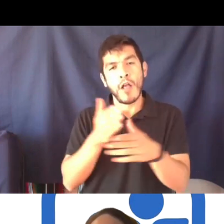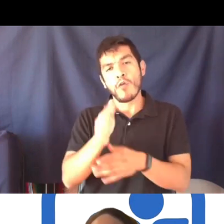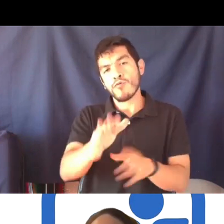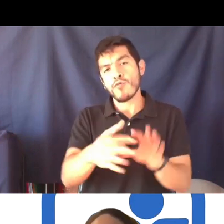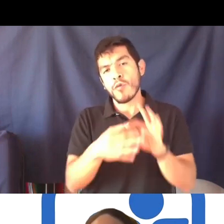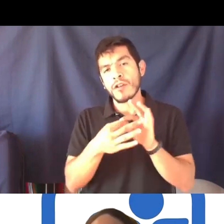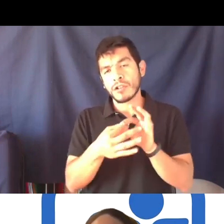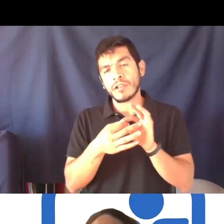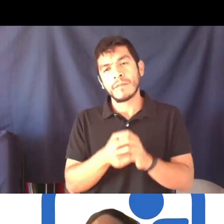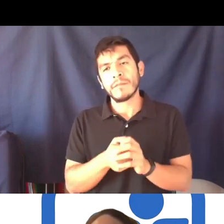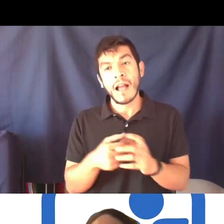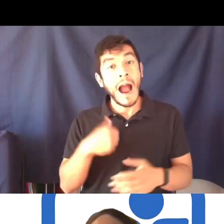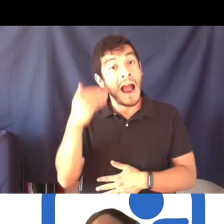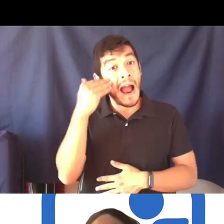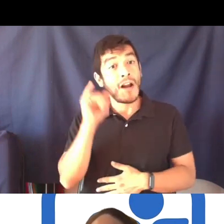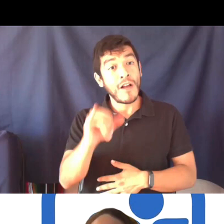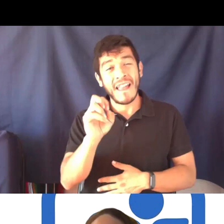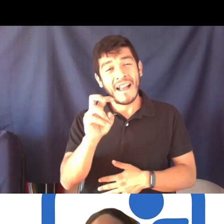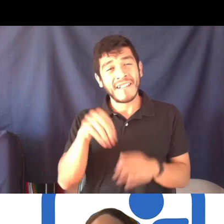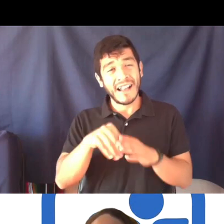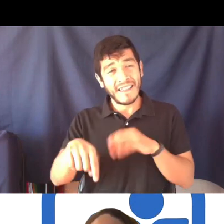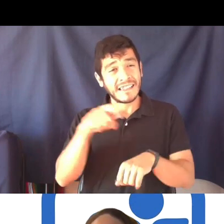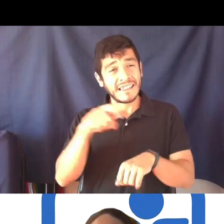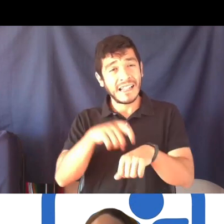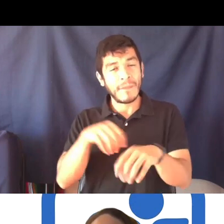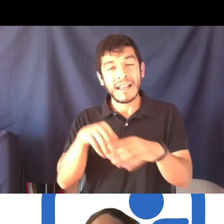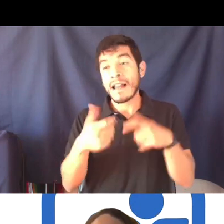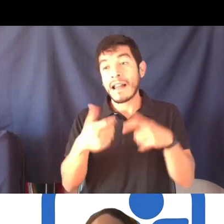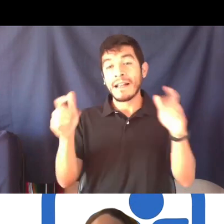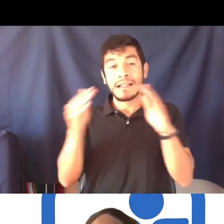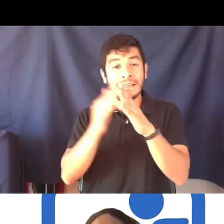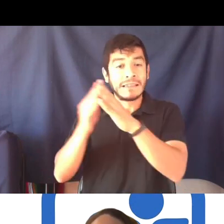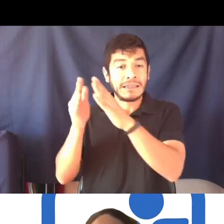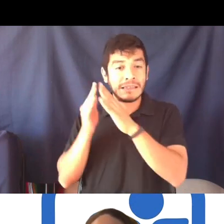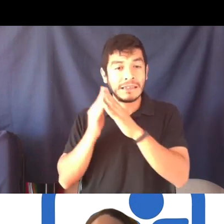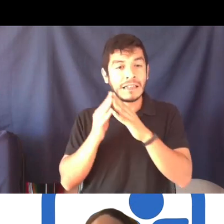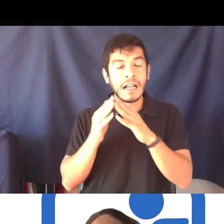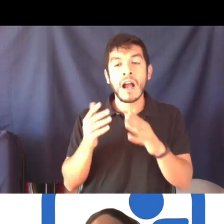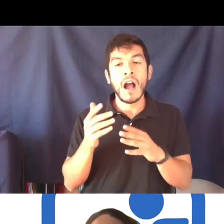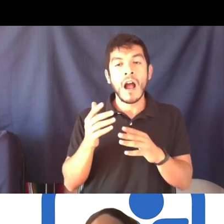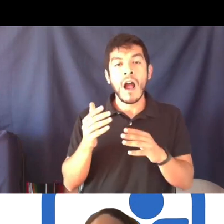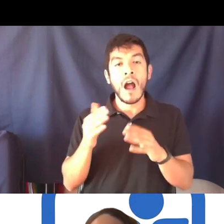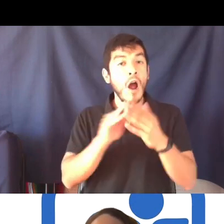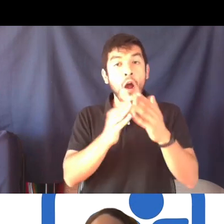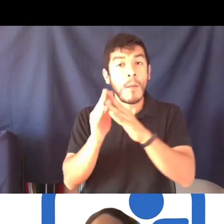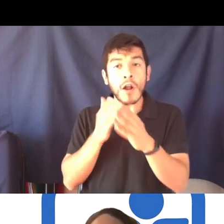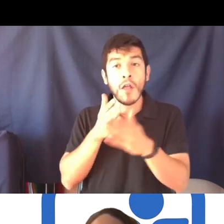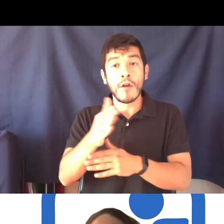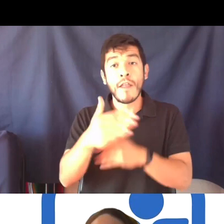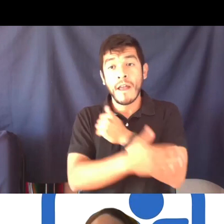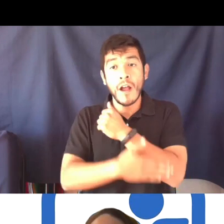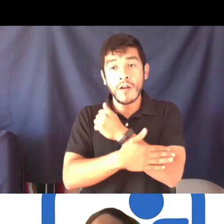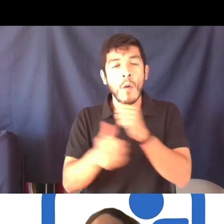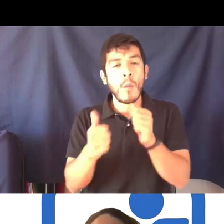So I know that even in these times in big cities, communities all over the country, with the